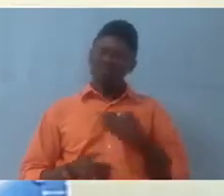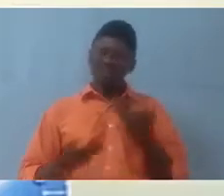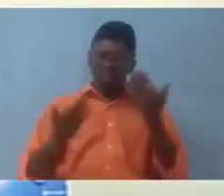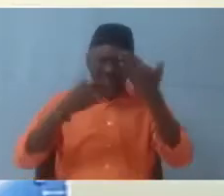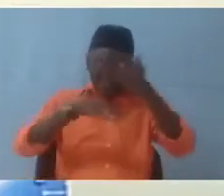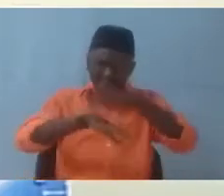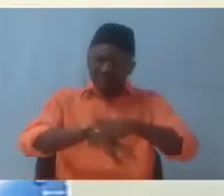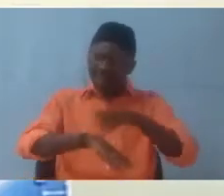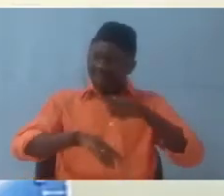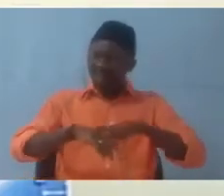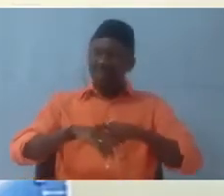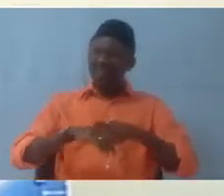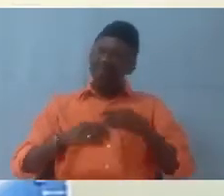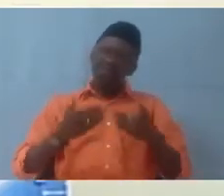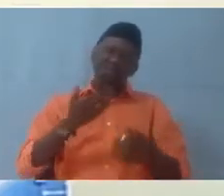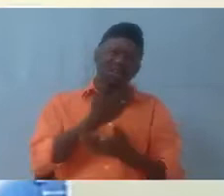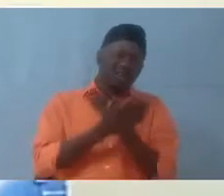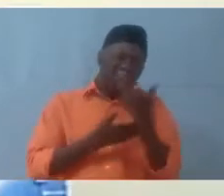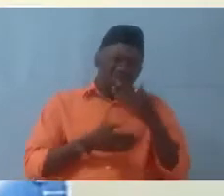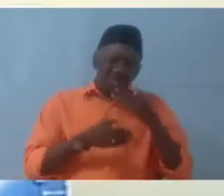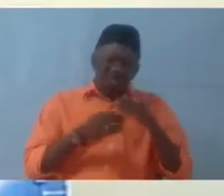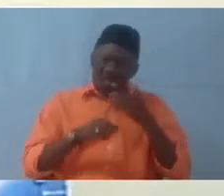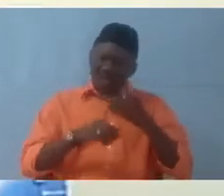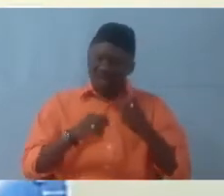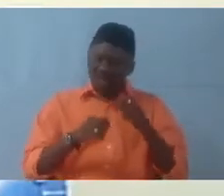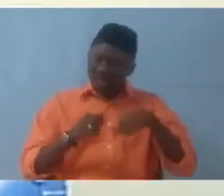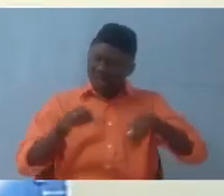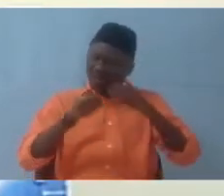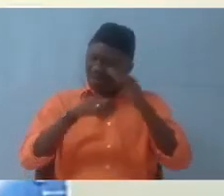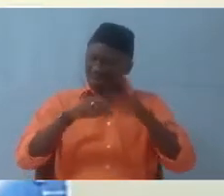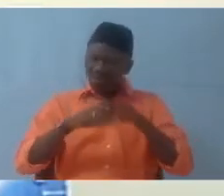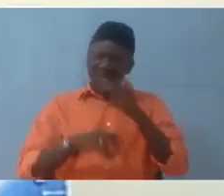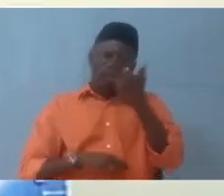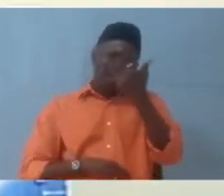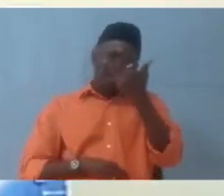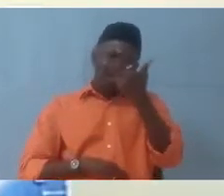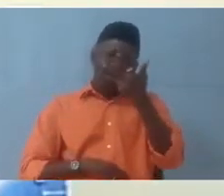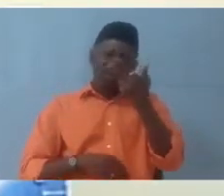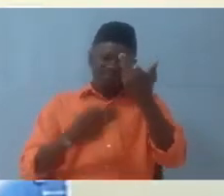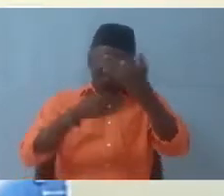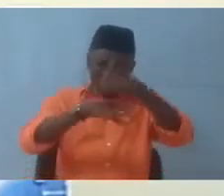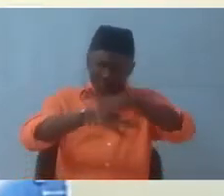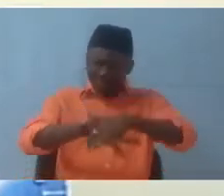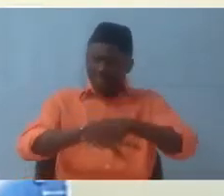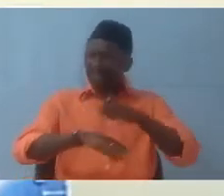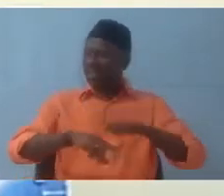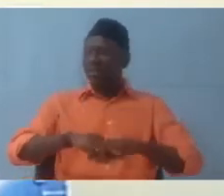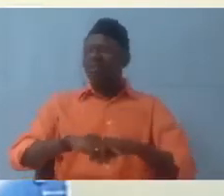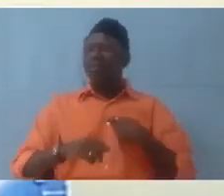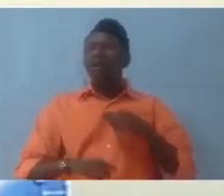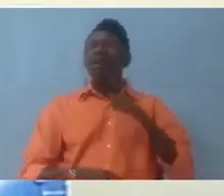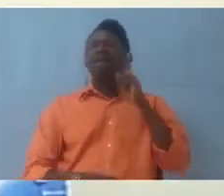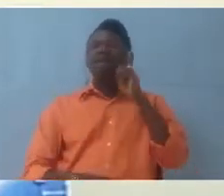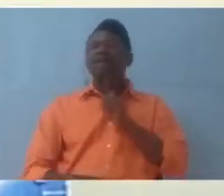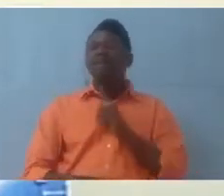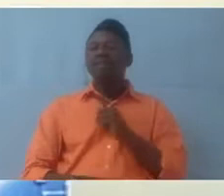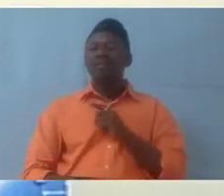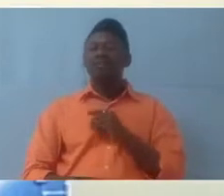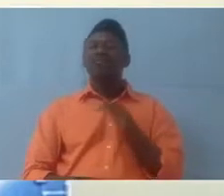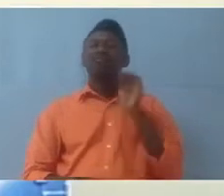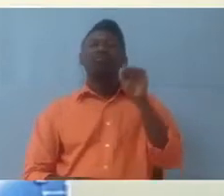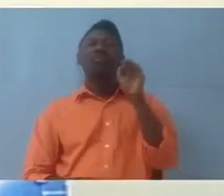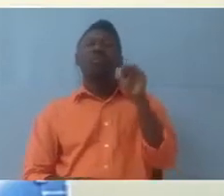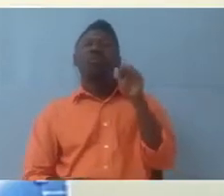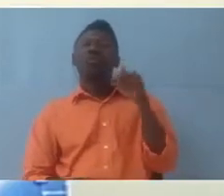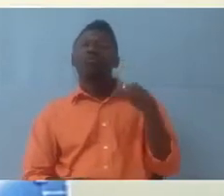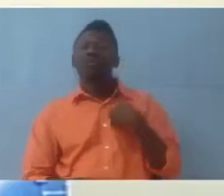thereabout ci ngone gi ci bori juroom ñetti waxtu yi ci guddi my dad called me suma papa call ma and asked where I